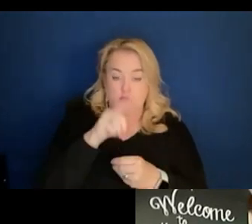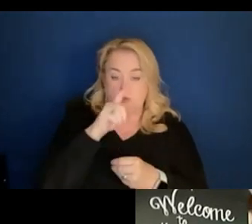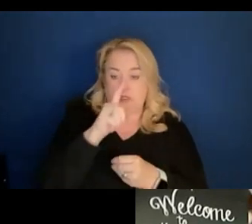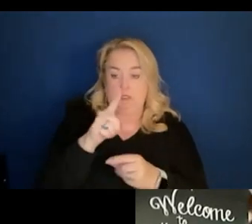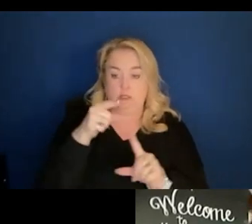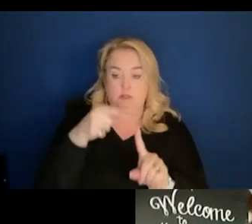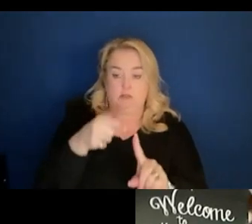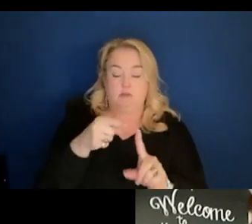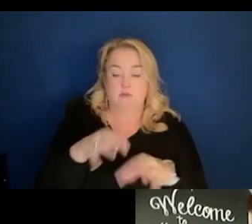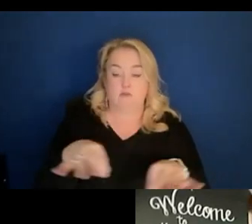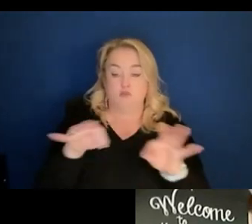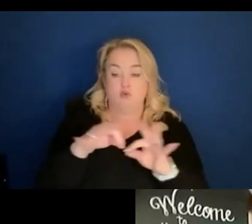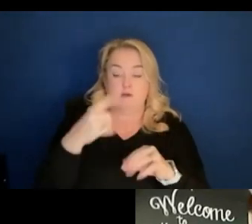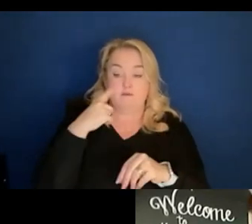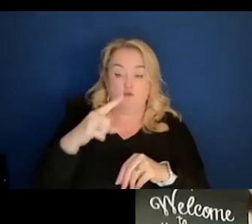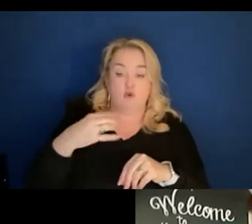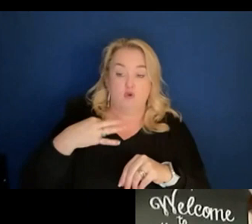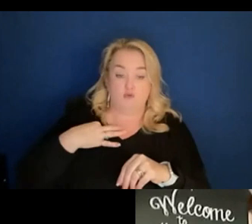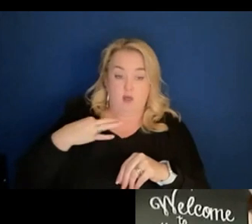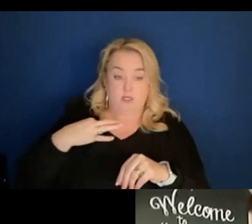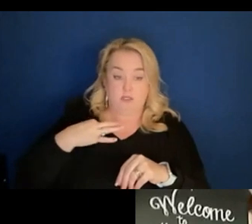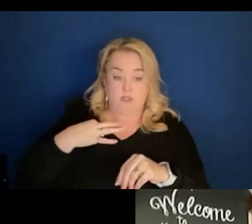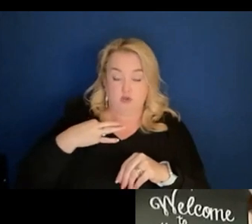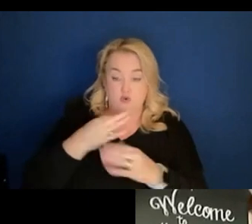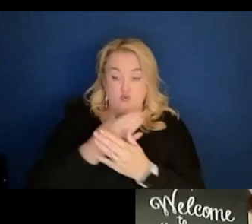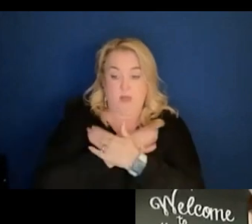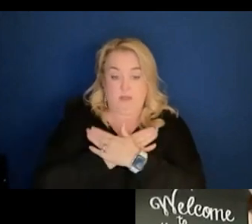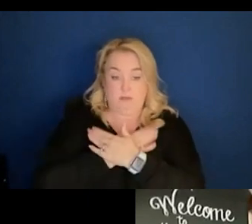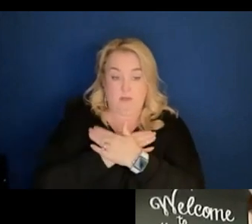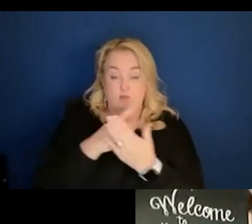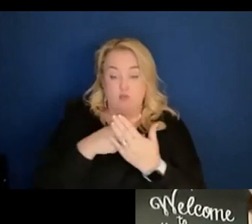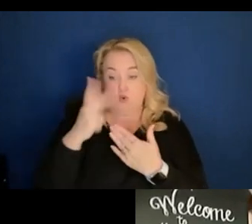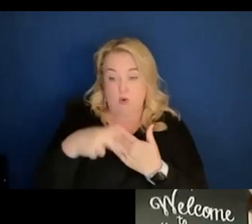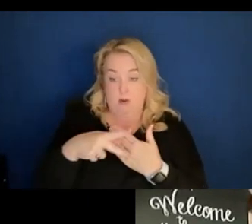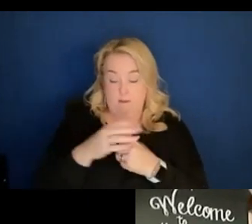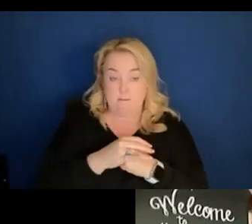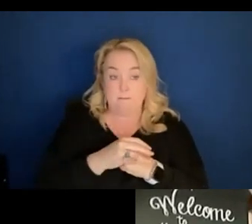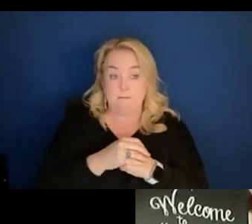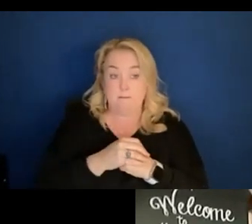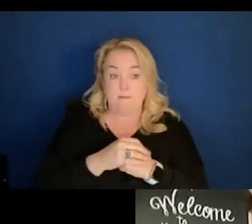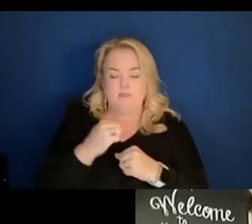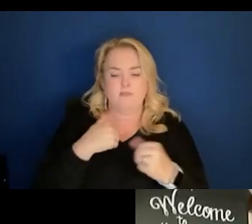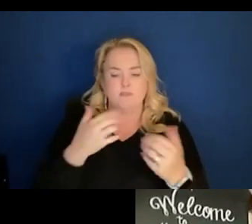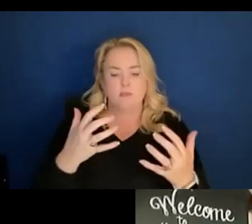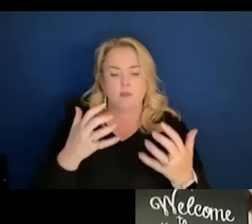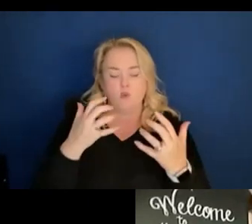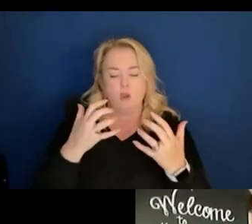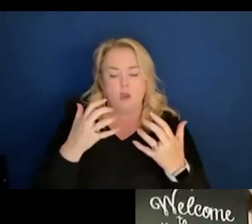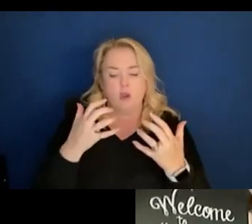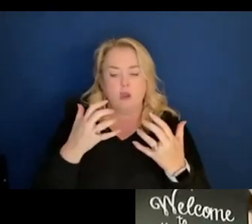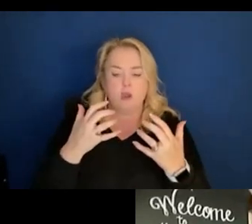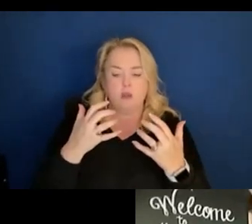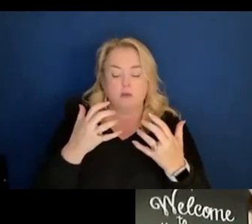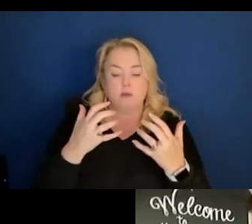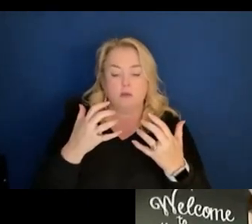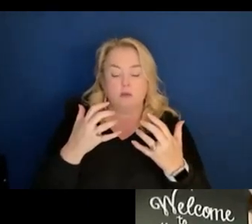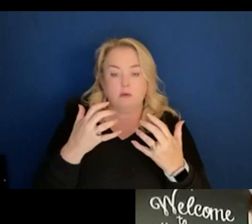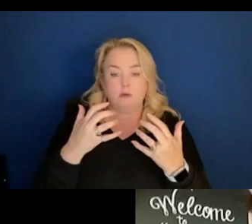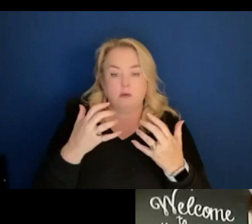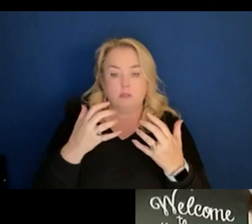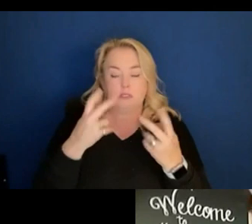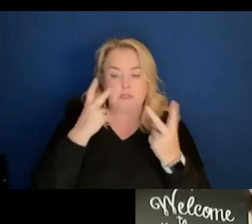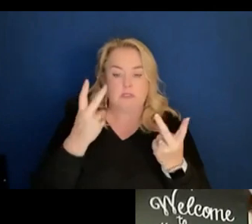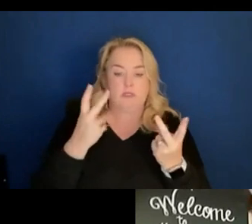our respite volunteer program. I'd like to look at it from the point of view of the sort of the